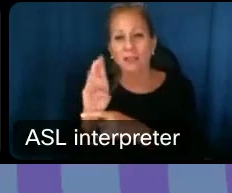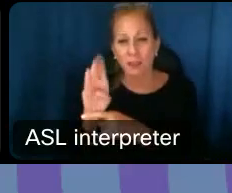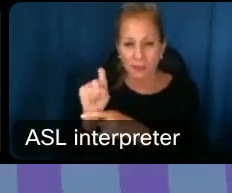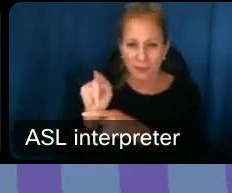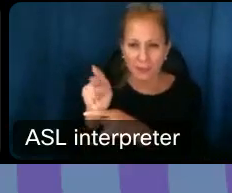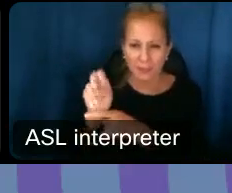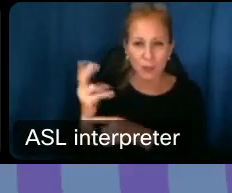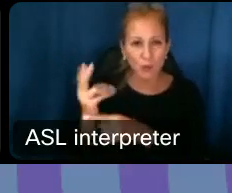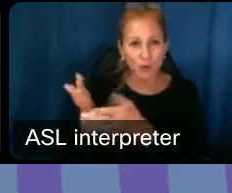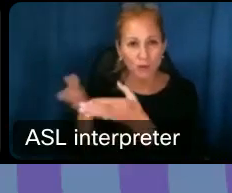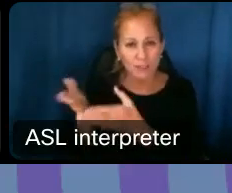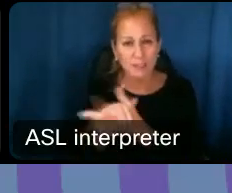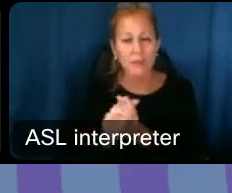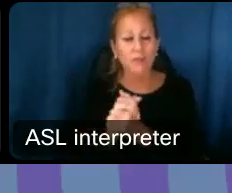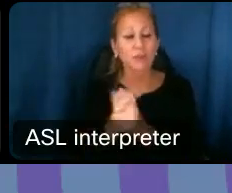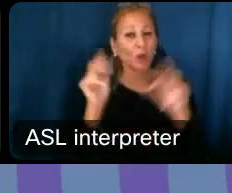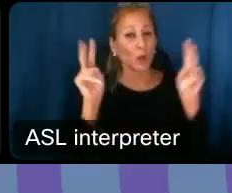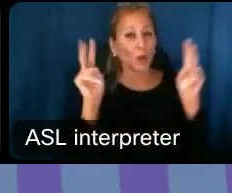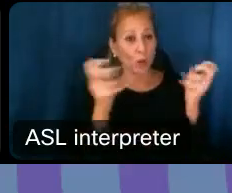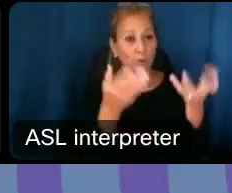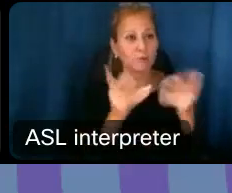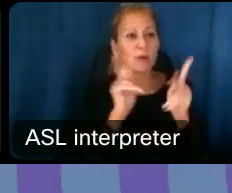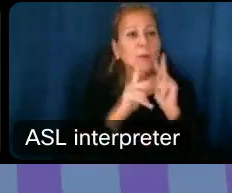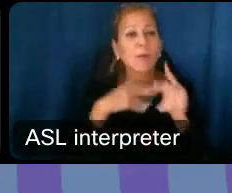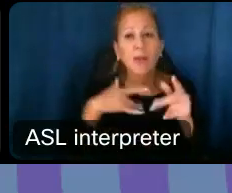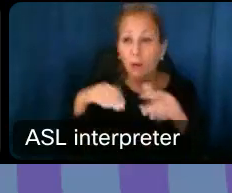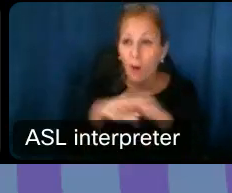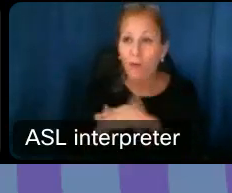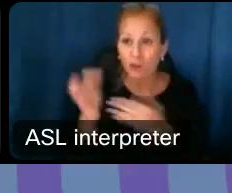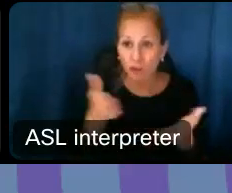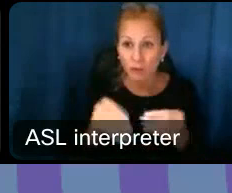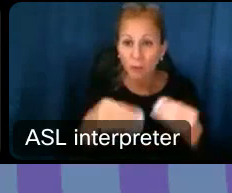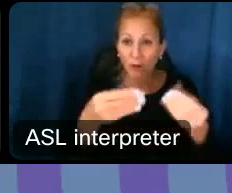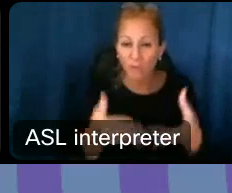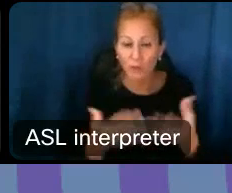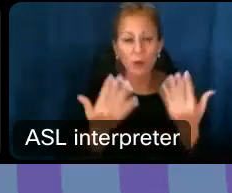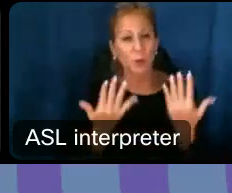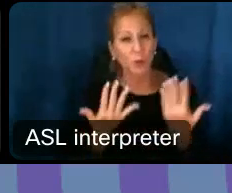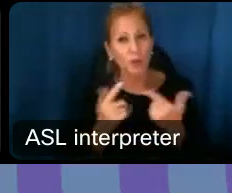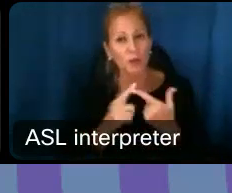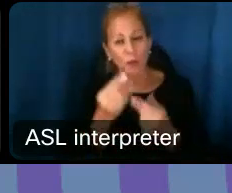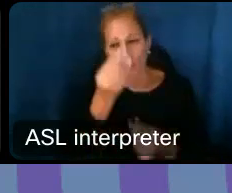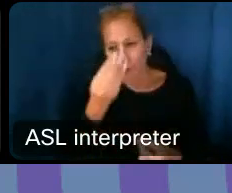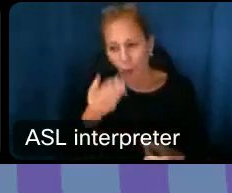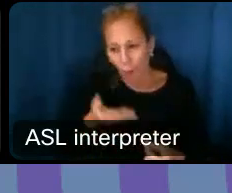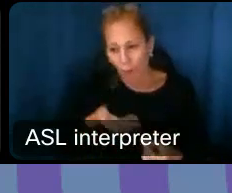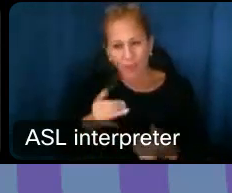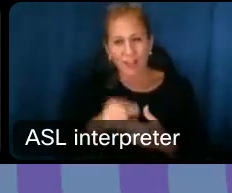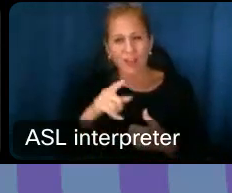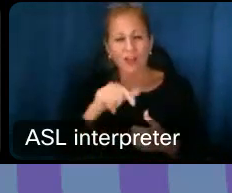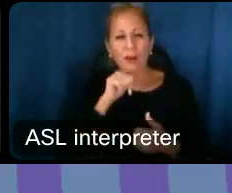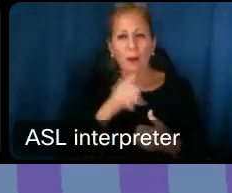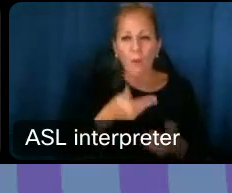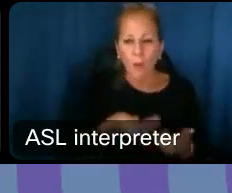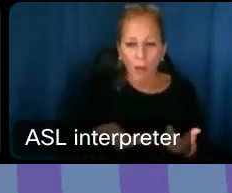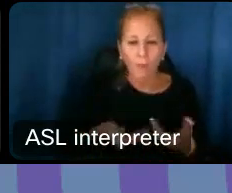services. Quote, people go into service providers waiting to be told that they are not